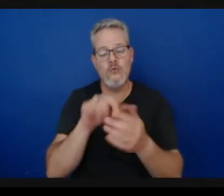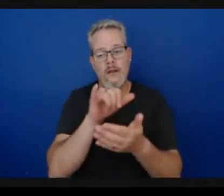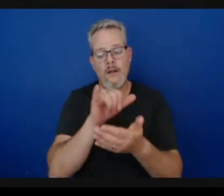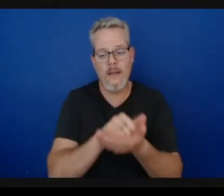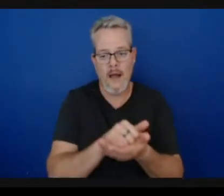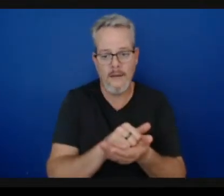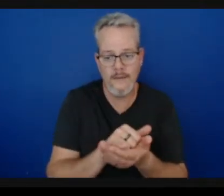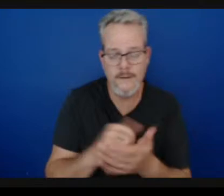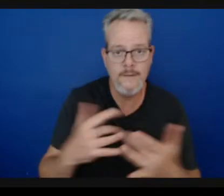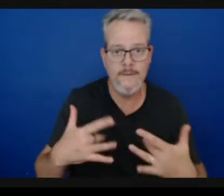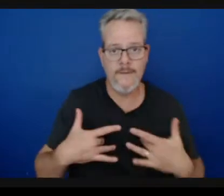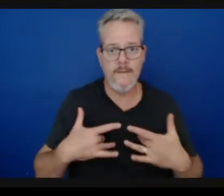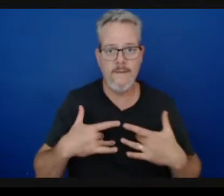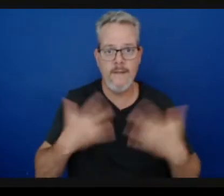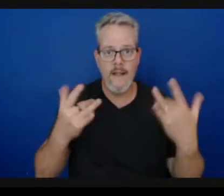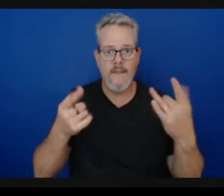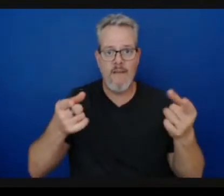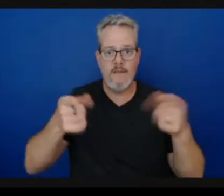event.